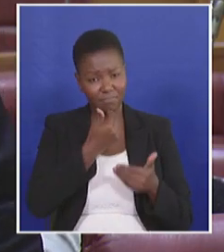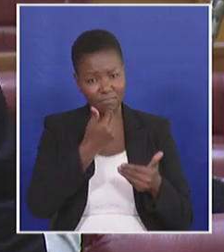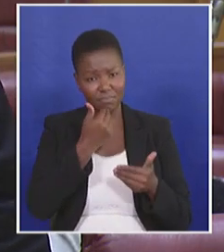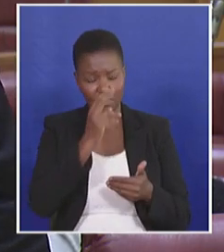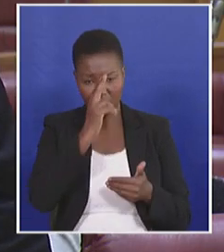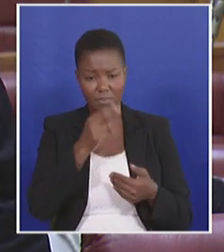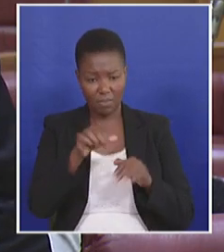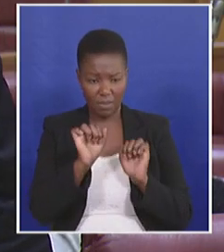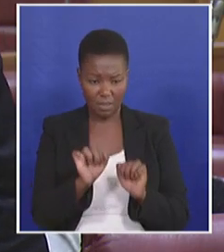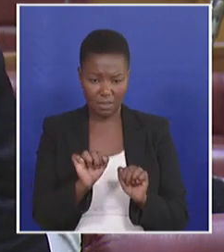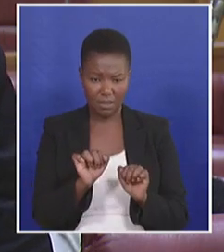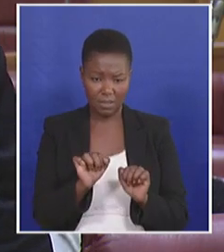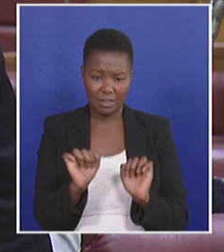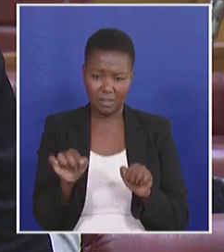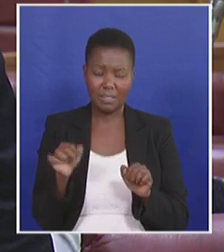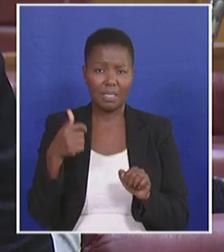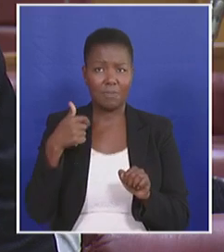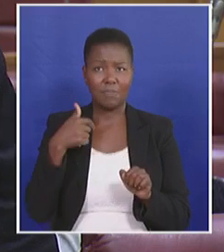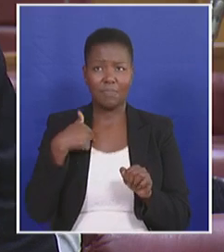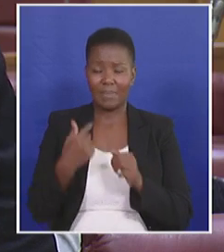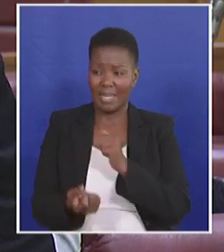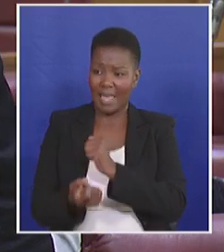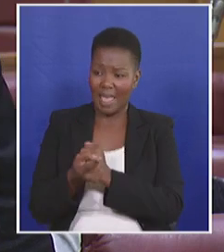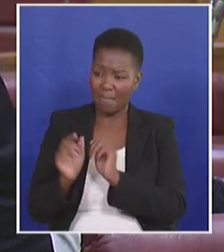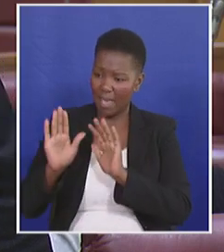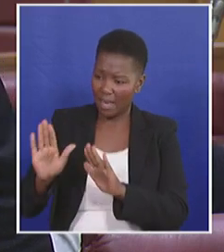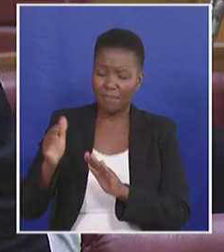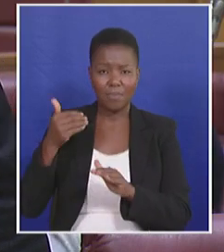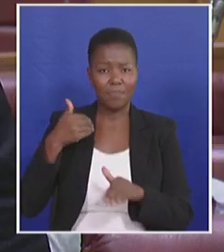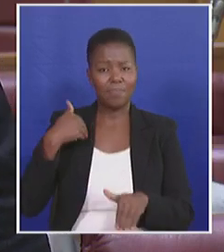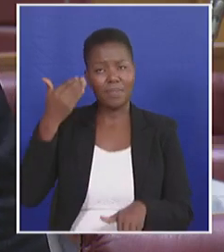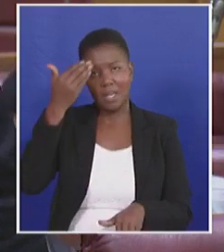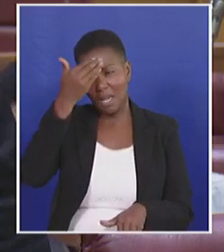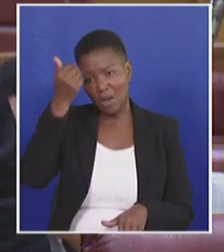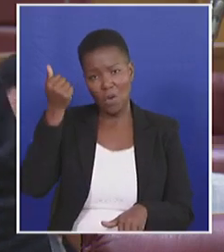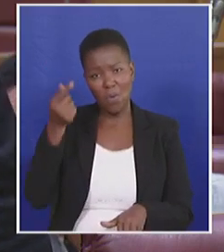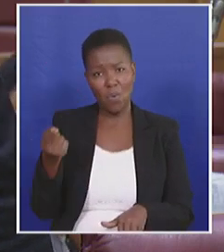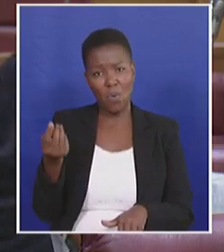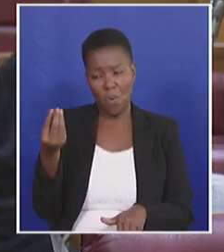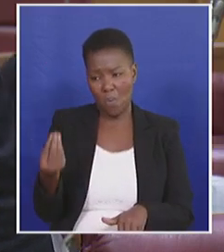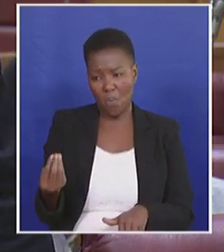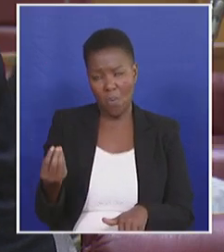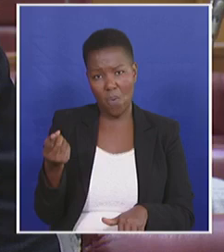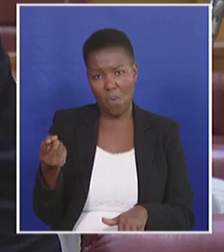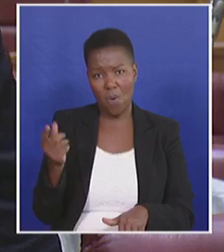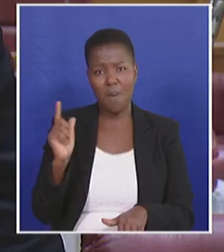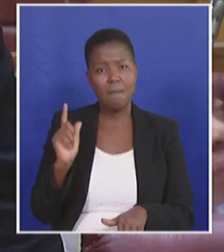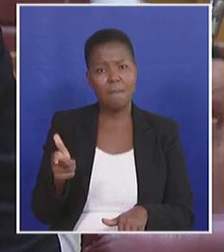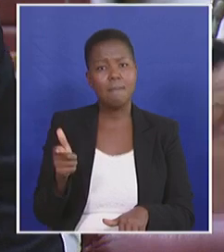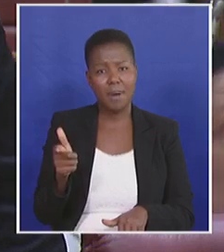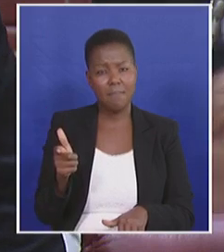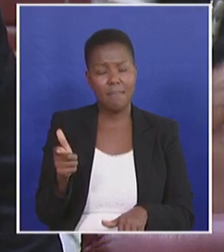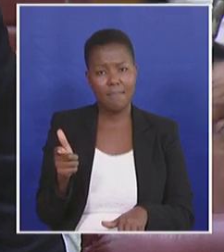Chair. I wouldn't know the specific sort of details surrounding the case of the poor child that